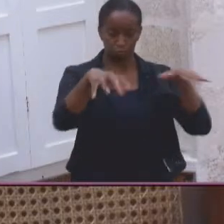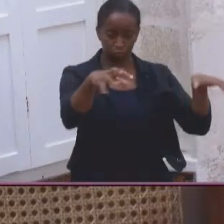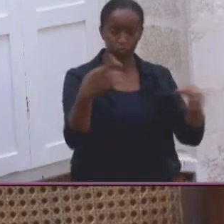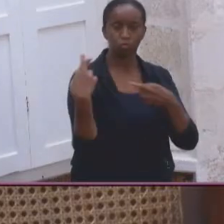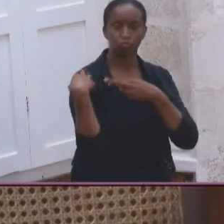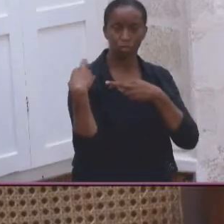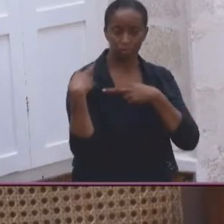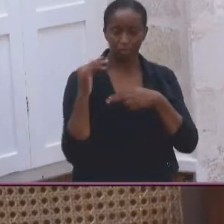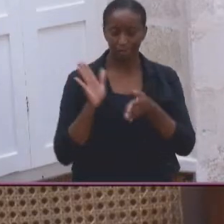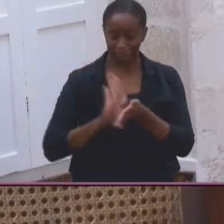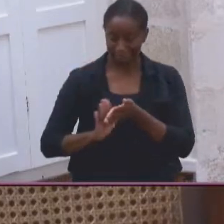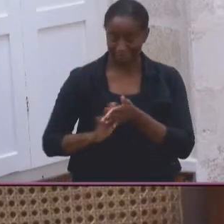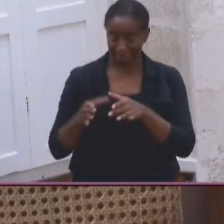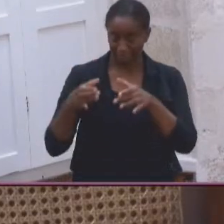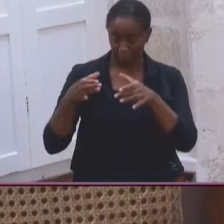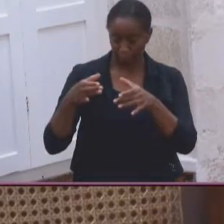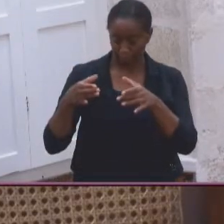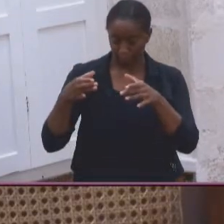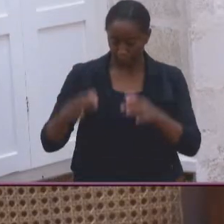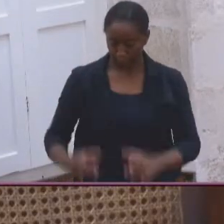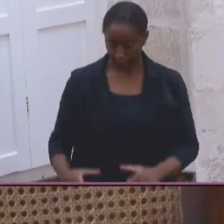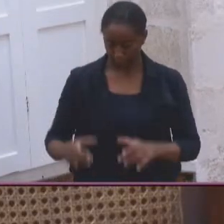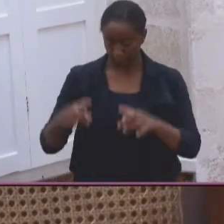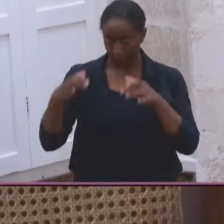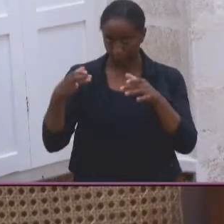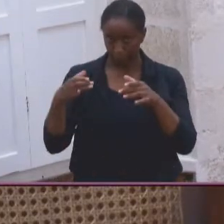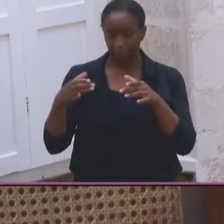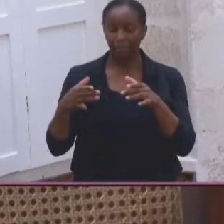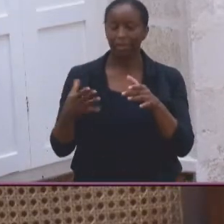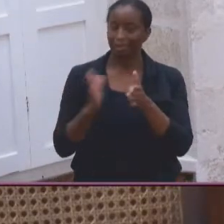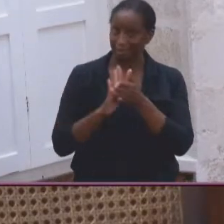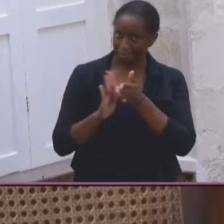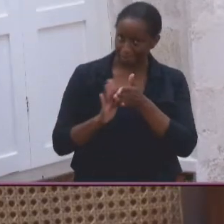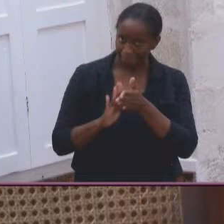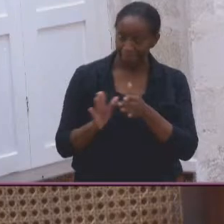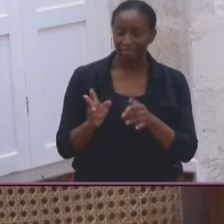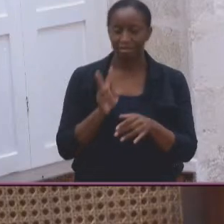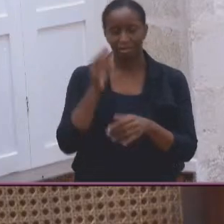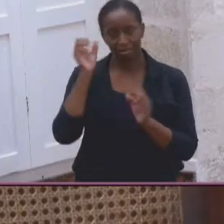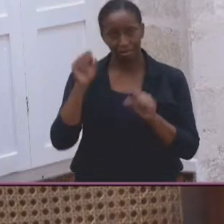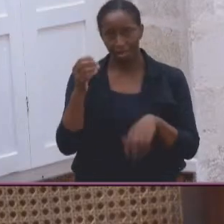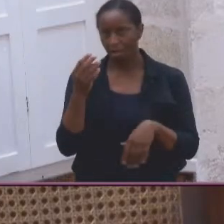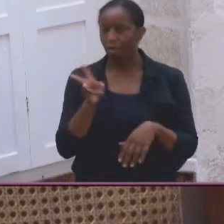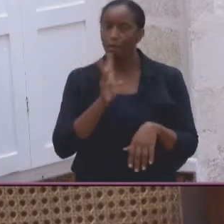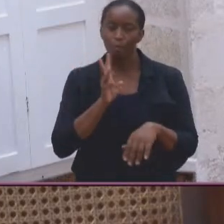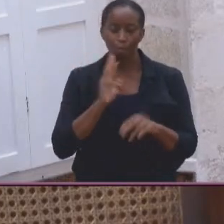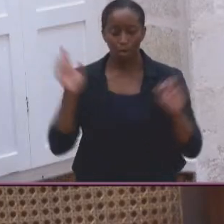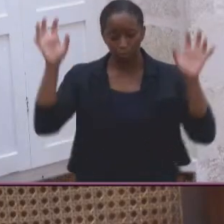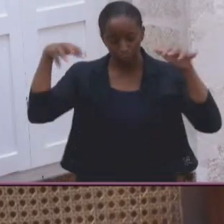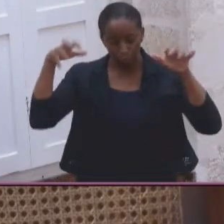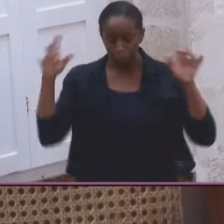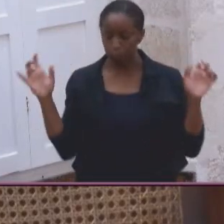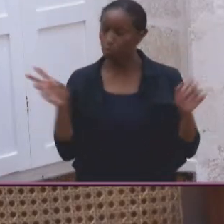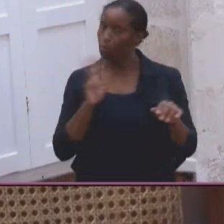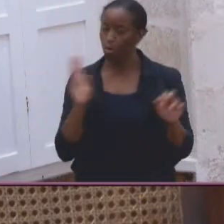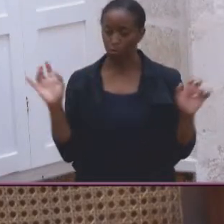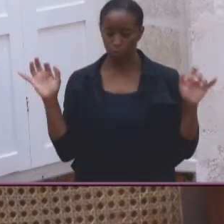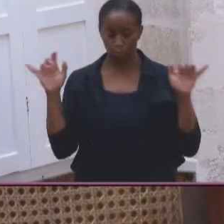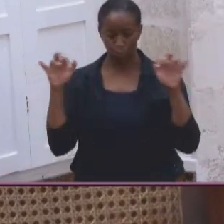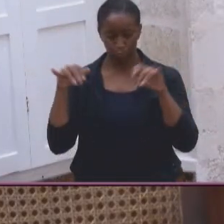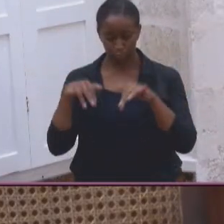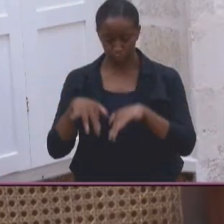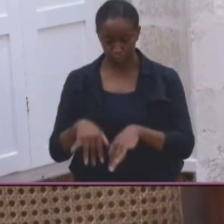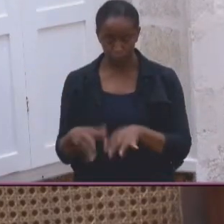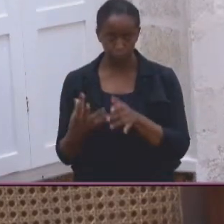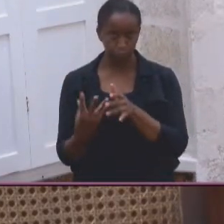land, and they should, and they have a responsibility. And as Senator Thompson has said, this is a personal responsibility. It's not the